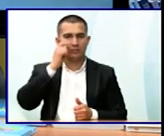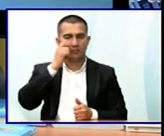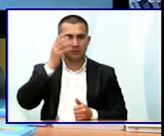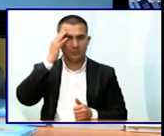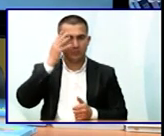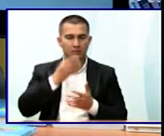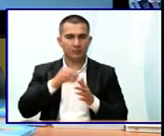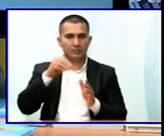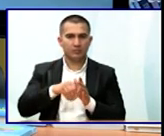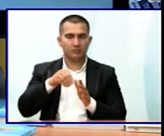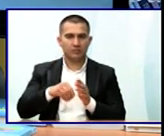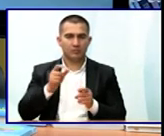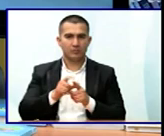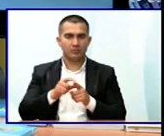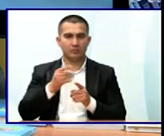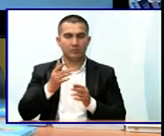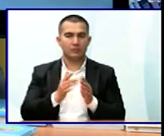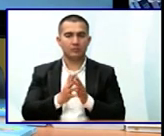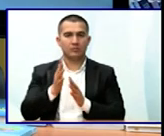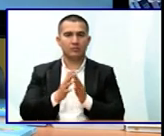boshidan ko'payadigan o'simliklar.